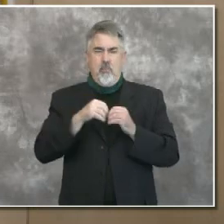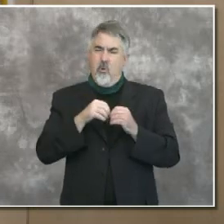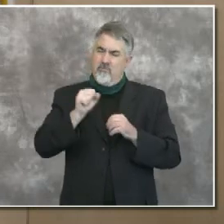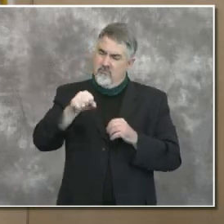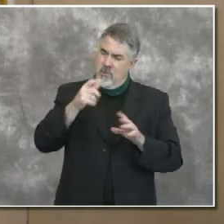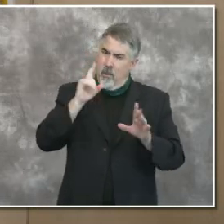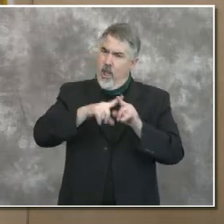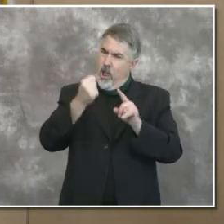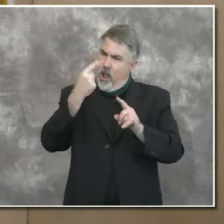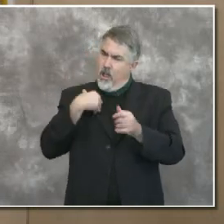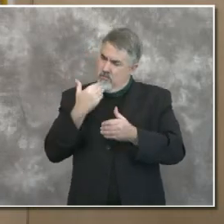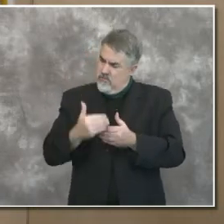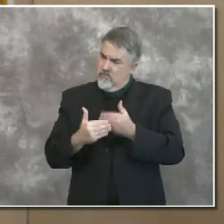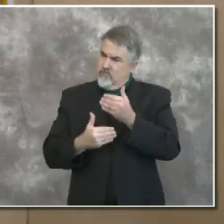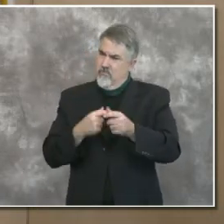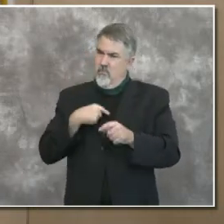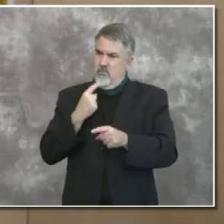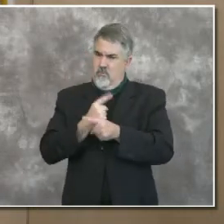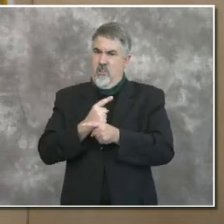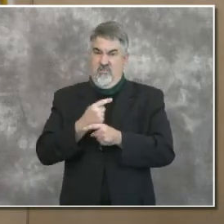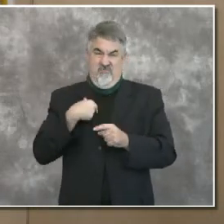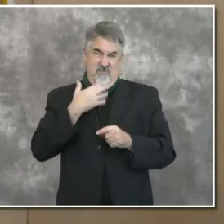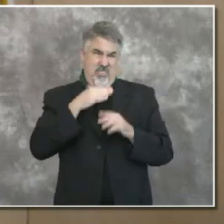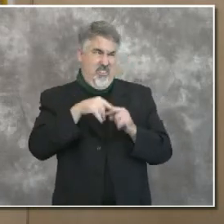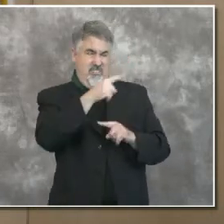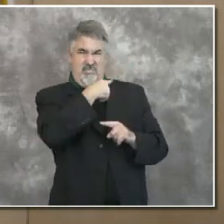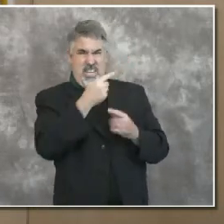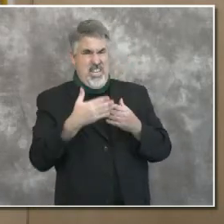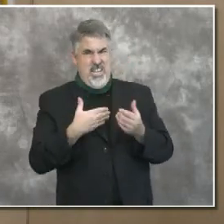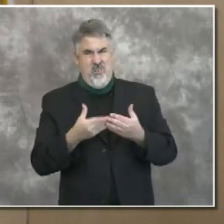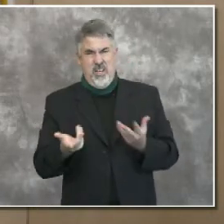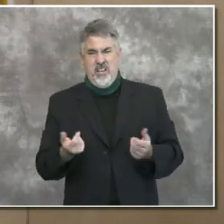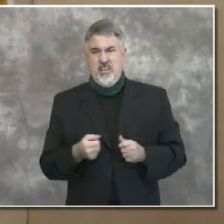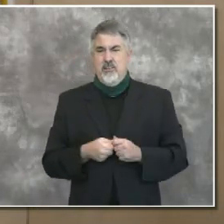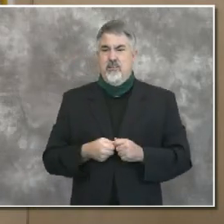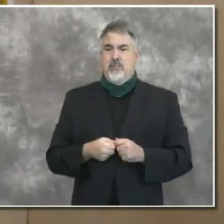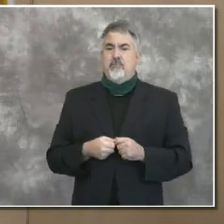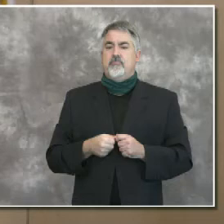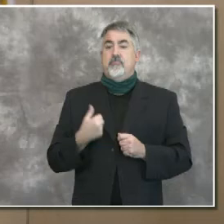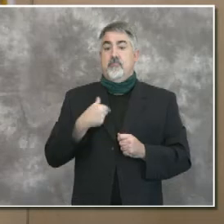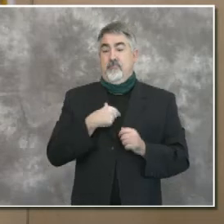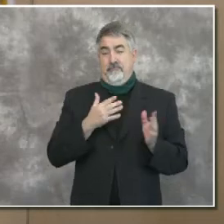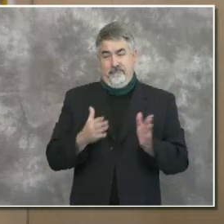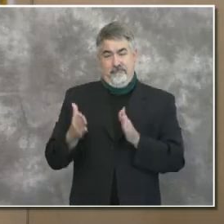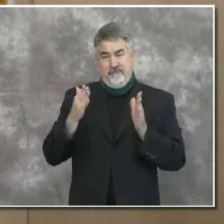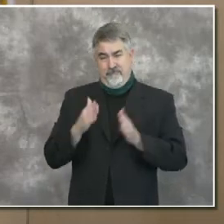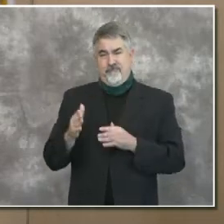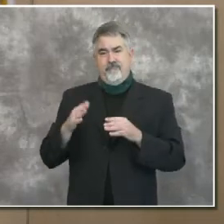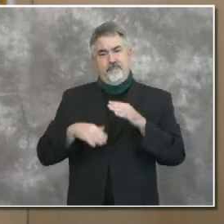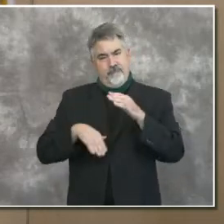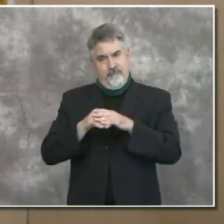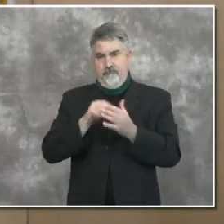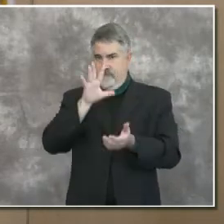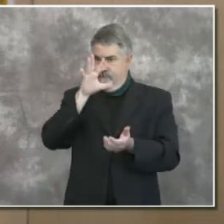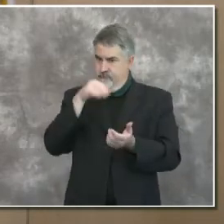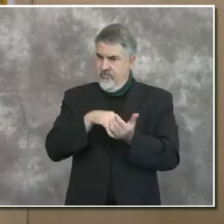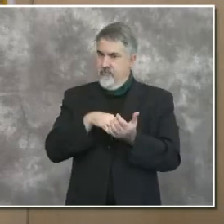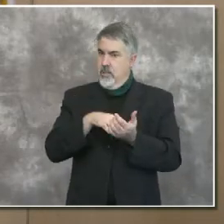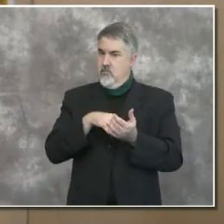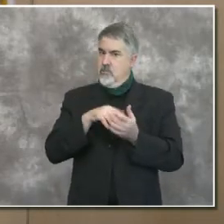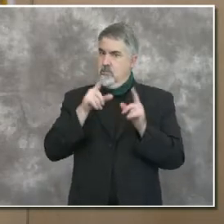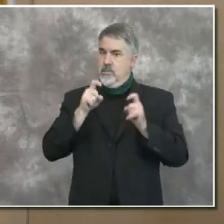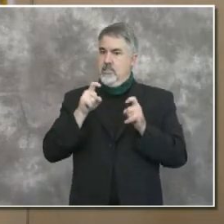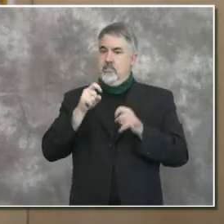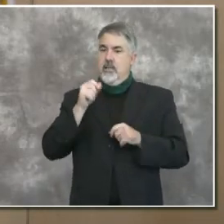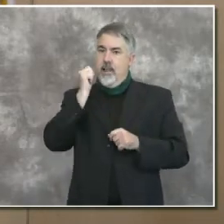tests compared to those counties. And our strategy and plan is to reach the 5,100 tests